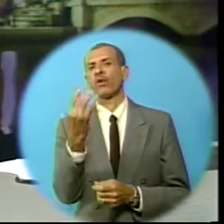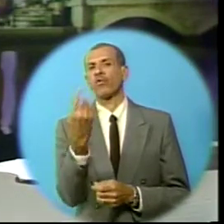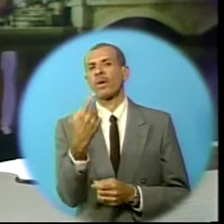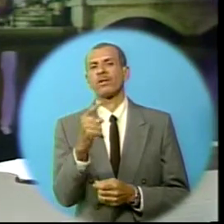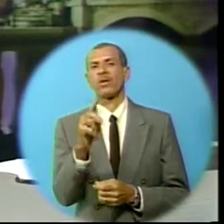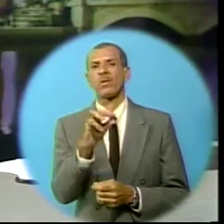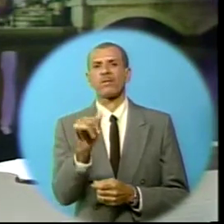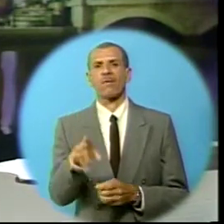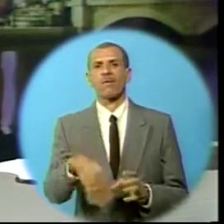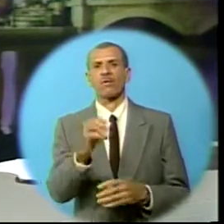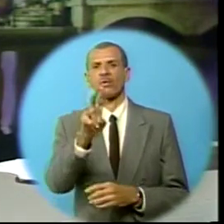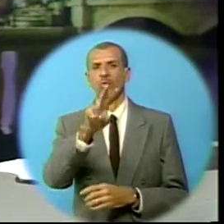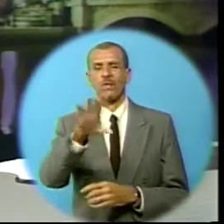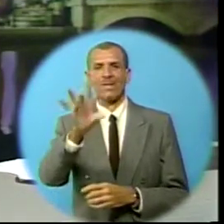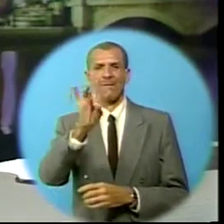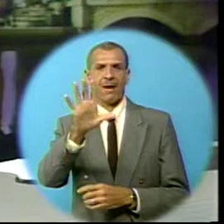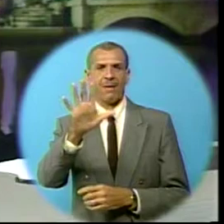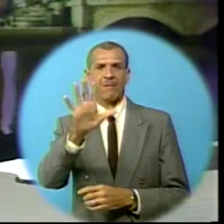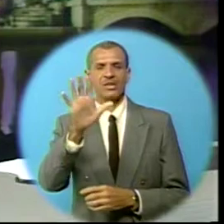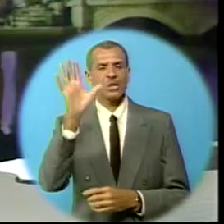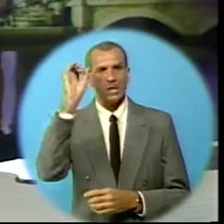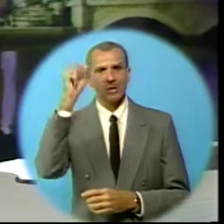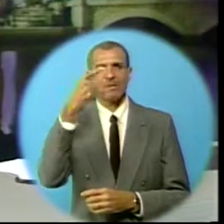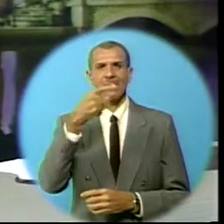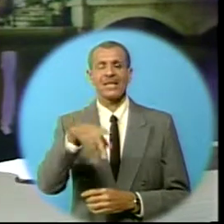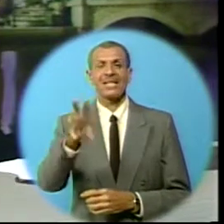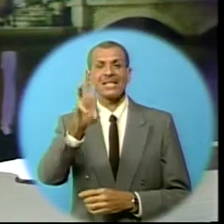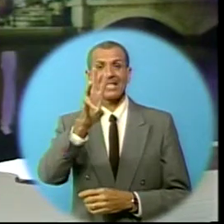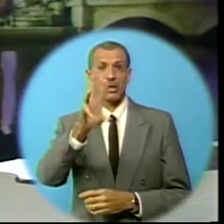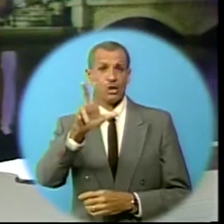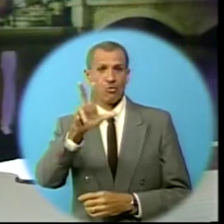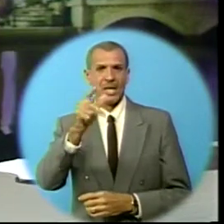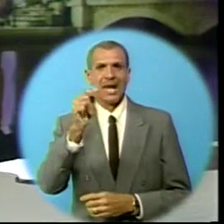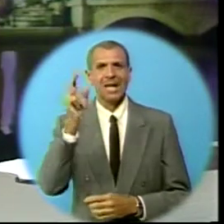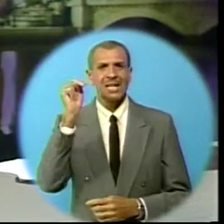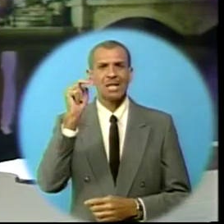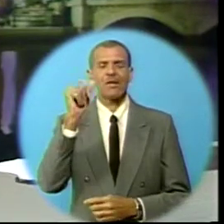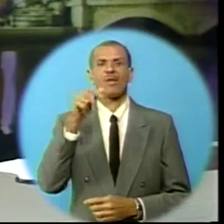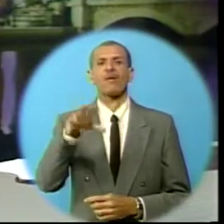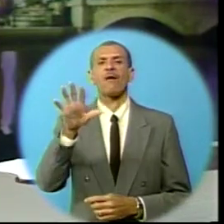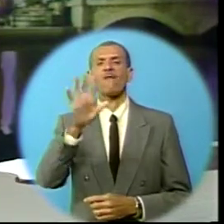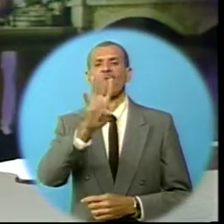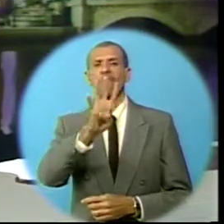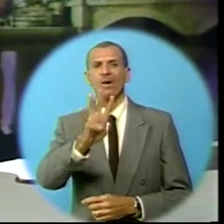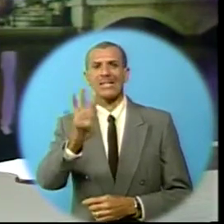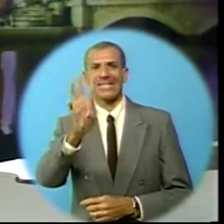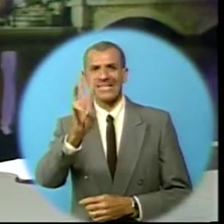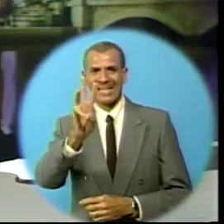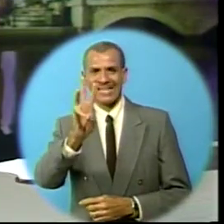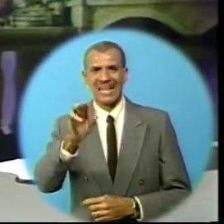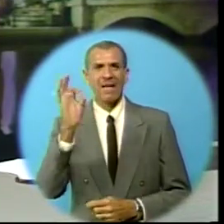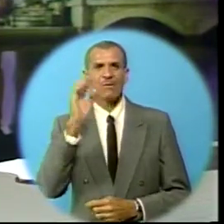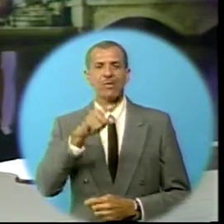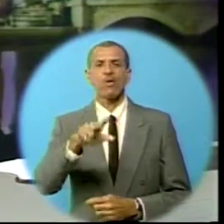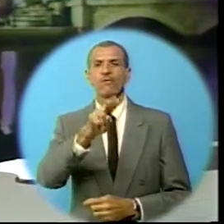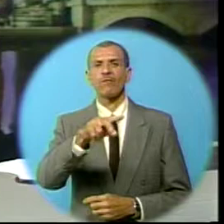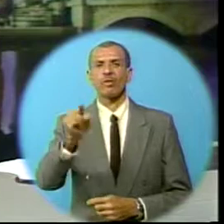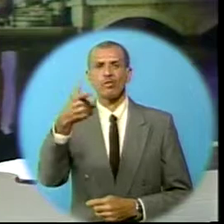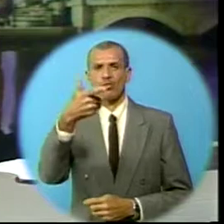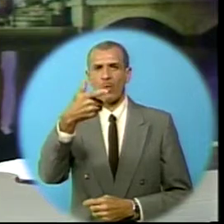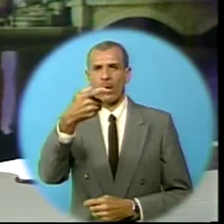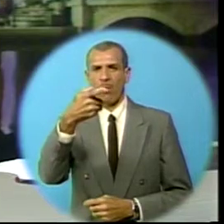dismissed for 285. Shane Shillingford scored 63, while Nikita Miller got 46, as Fernando took 3 for